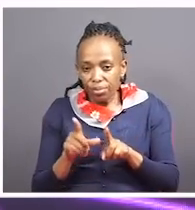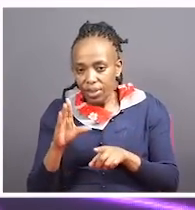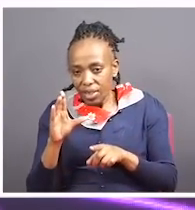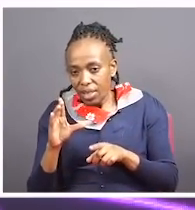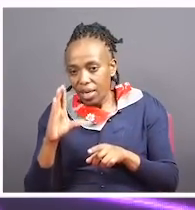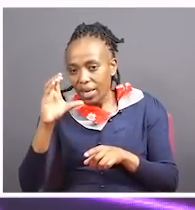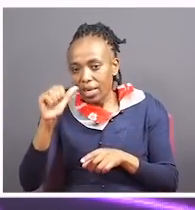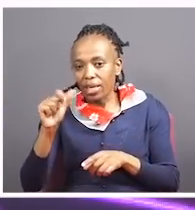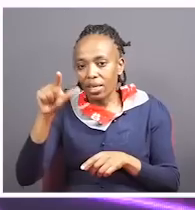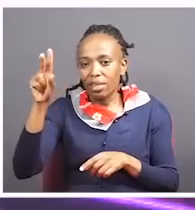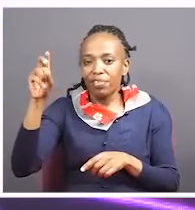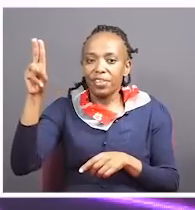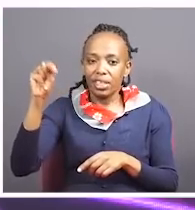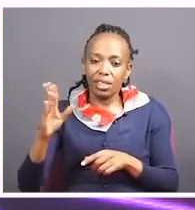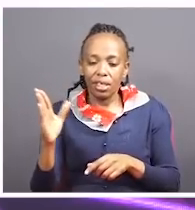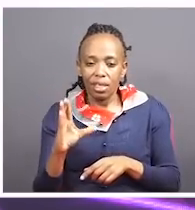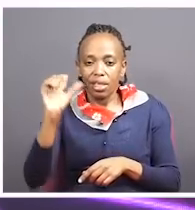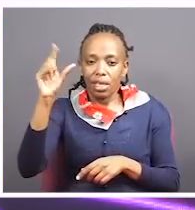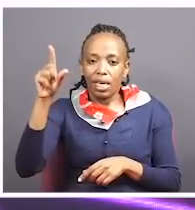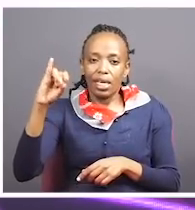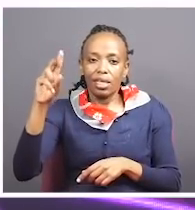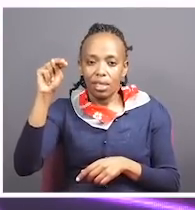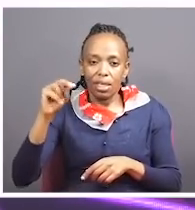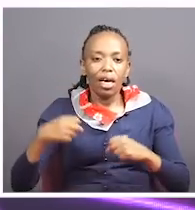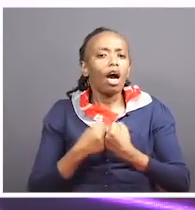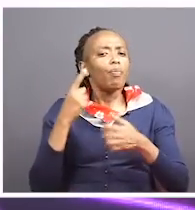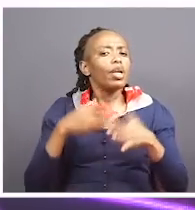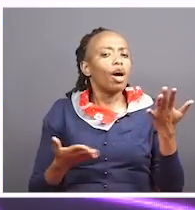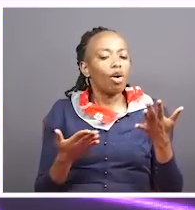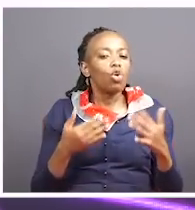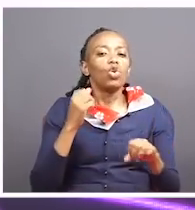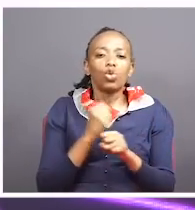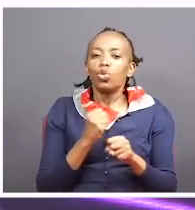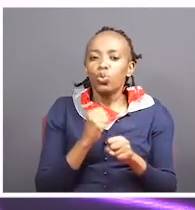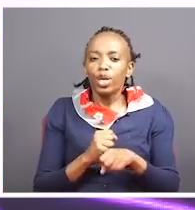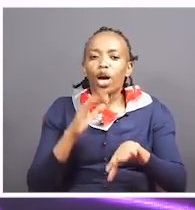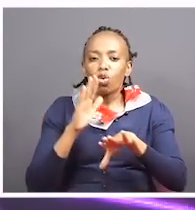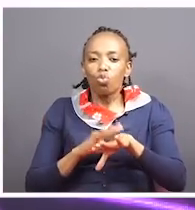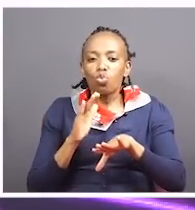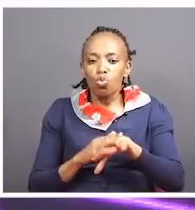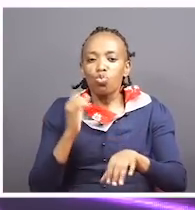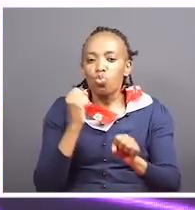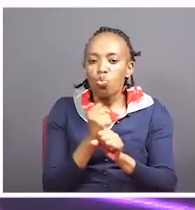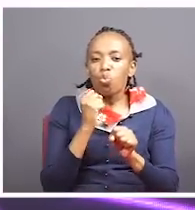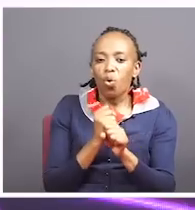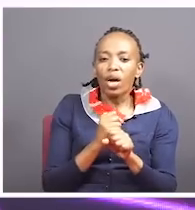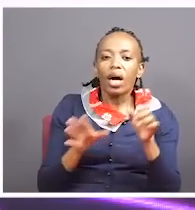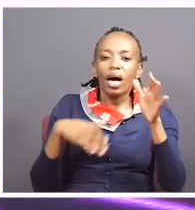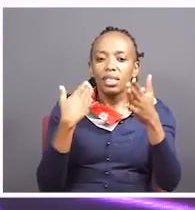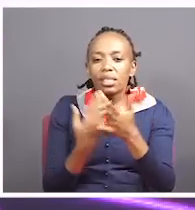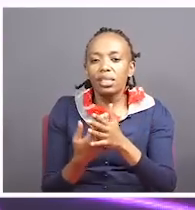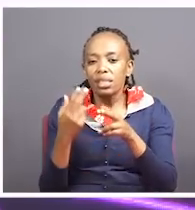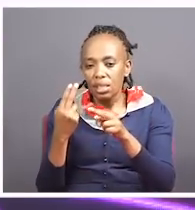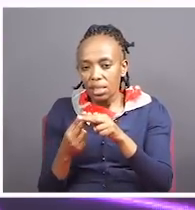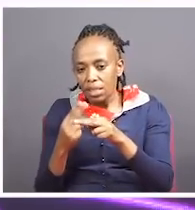Calvin Klein. How did they get there? By doing a very good work